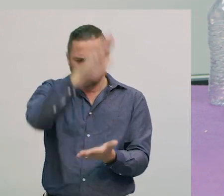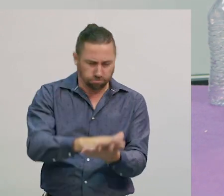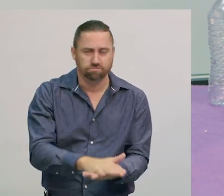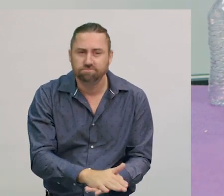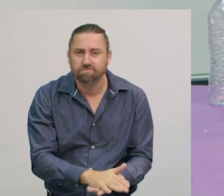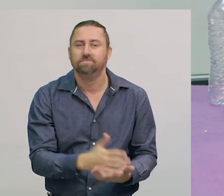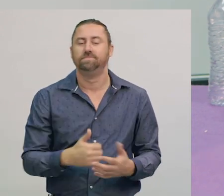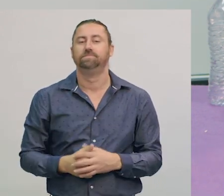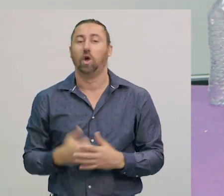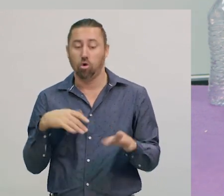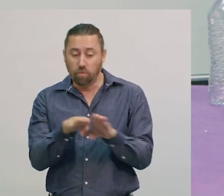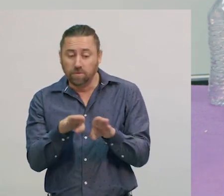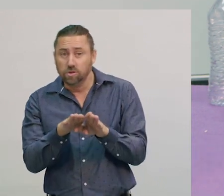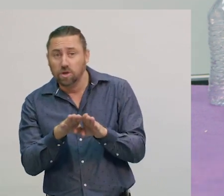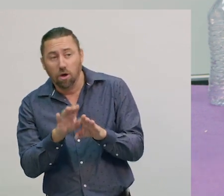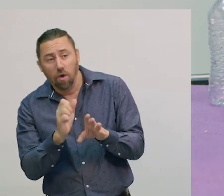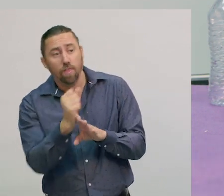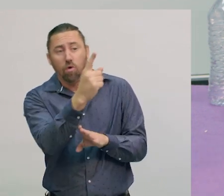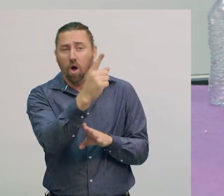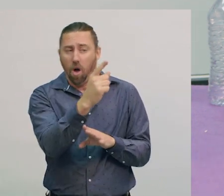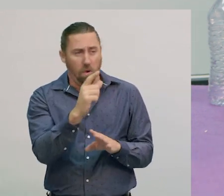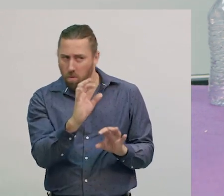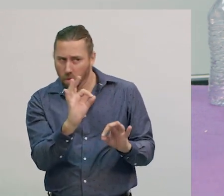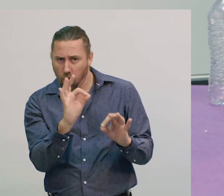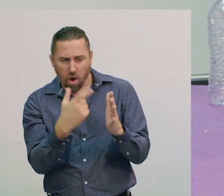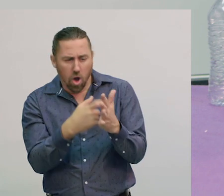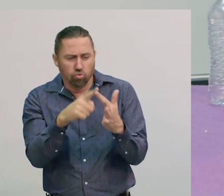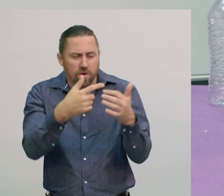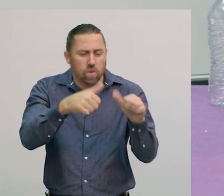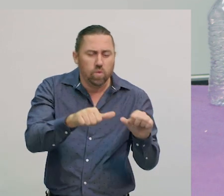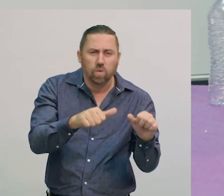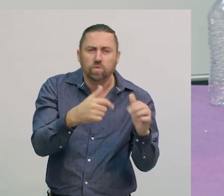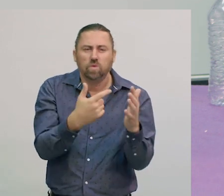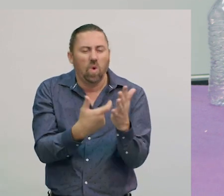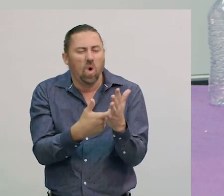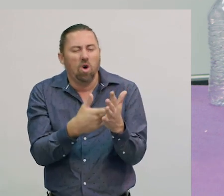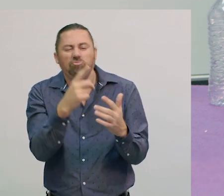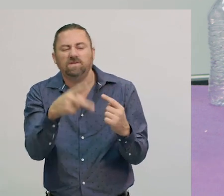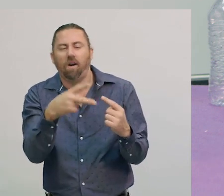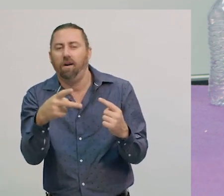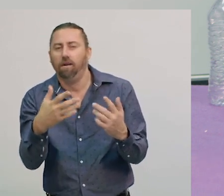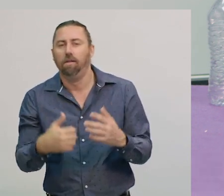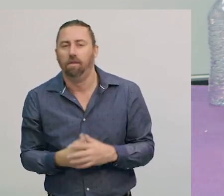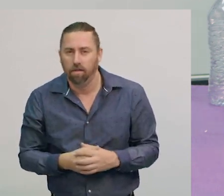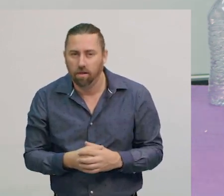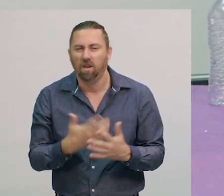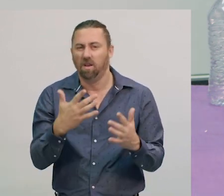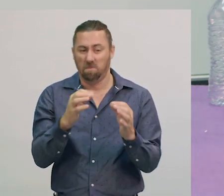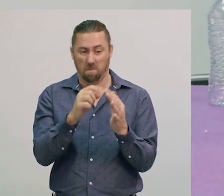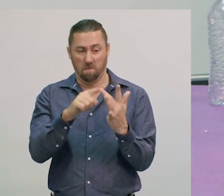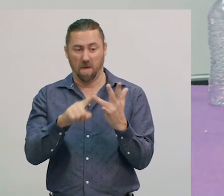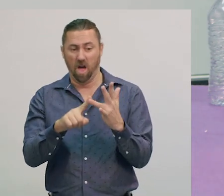Any rubbish that we throw away that isn't reused or recycled, including our bio-waste, is normally placed in